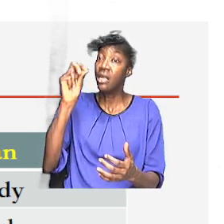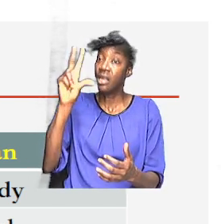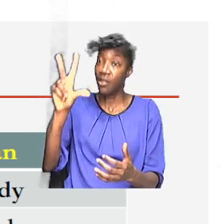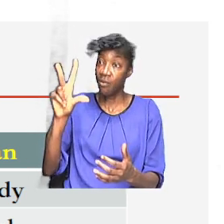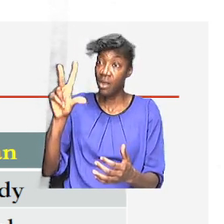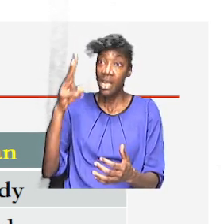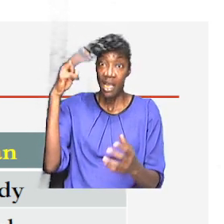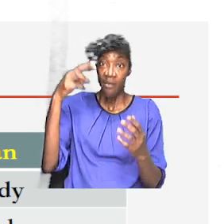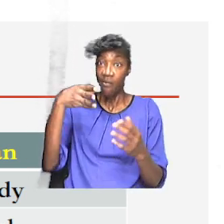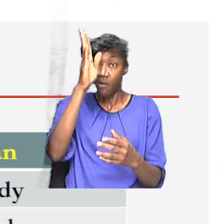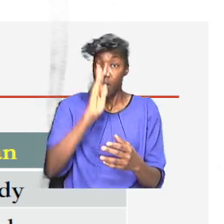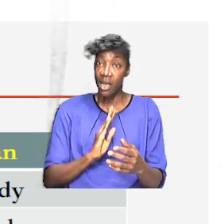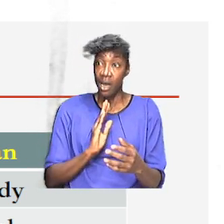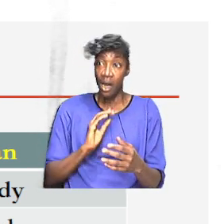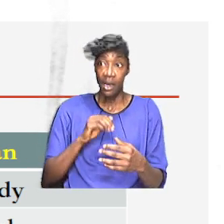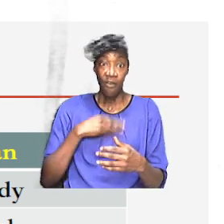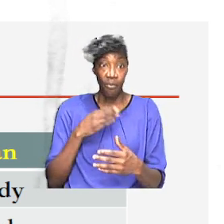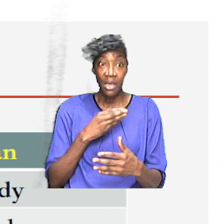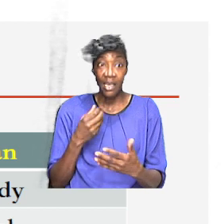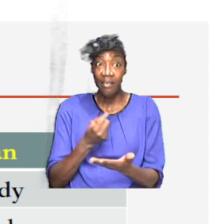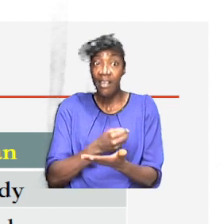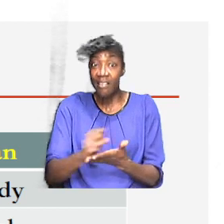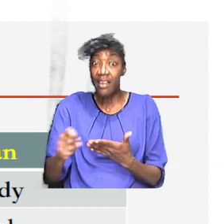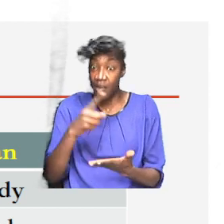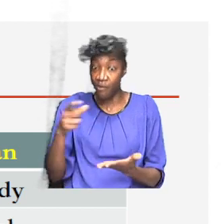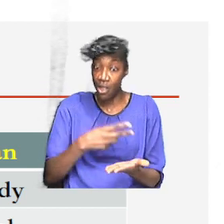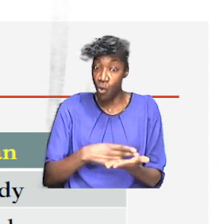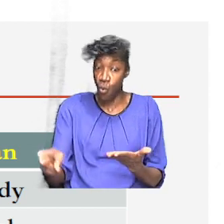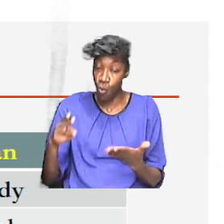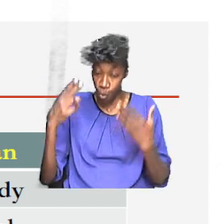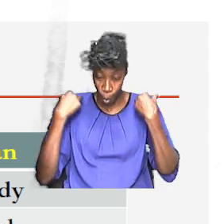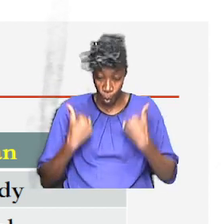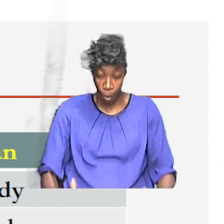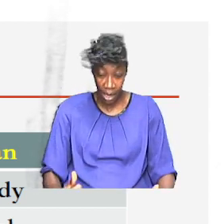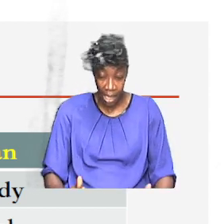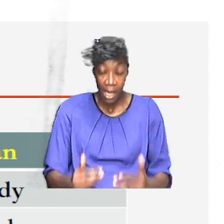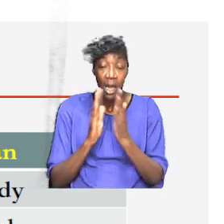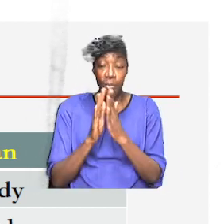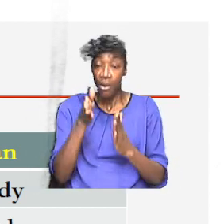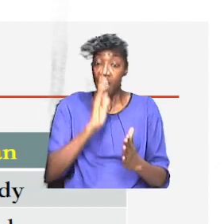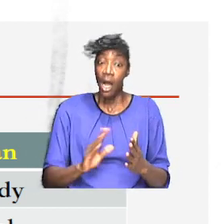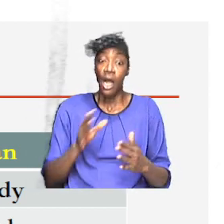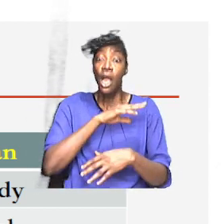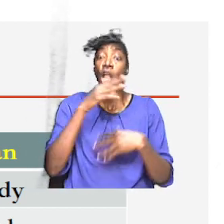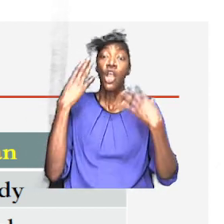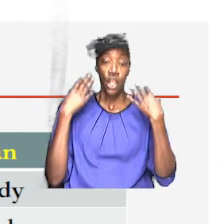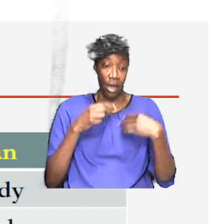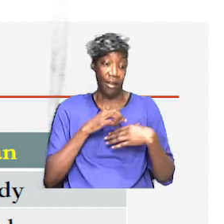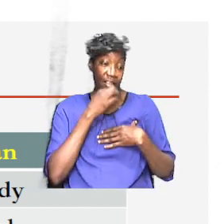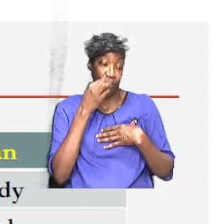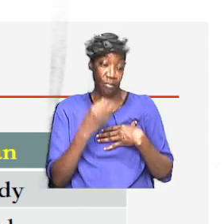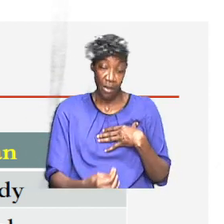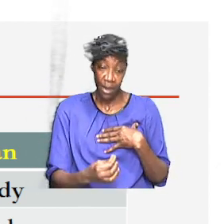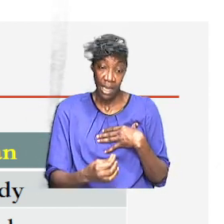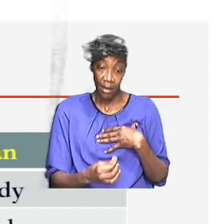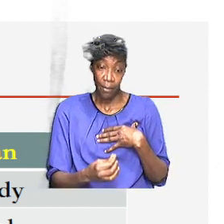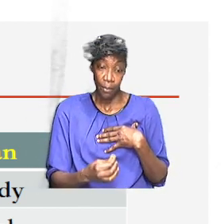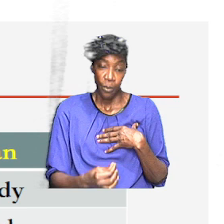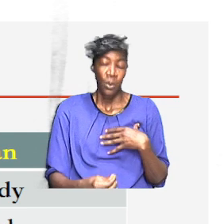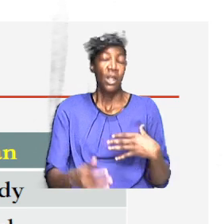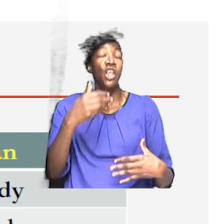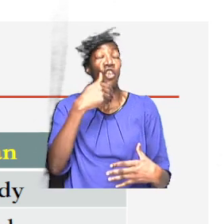peace sanctify you wholly, and I pray God your whole spirit and your body," or better, your spirit and